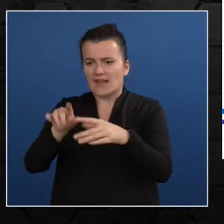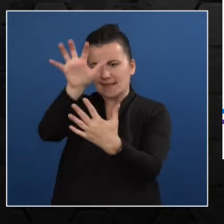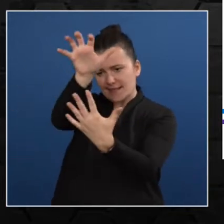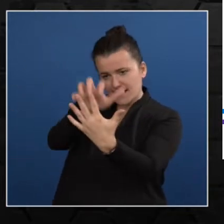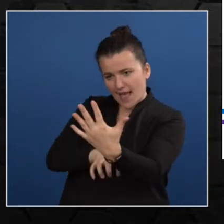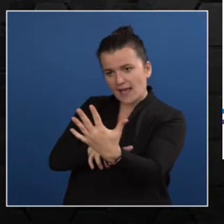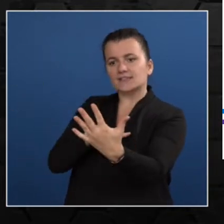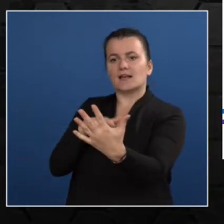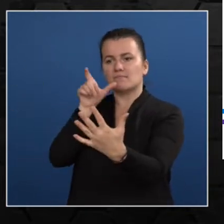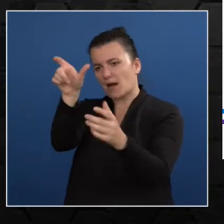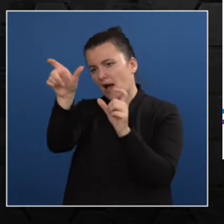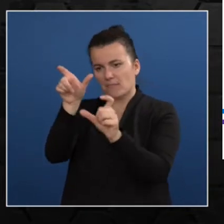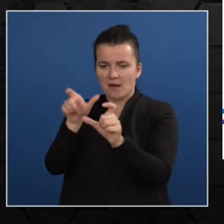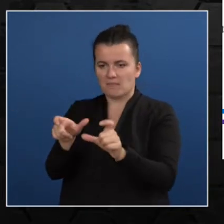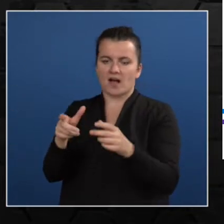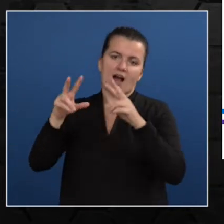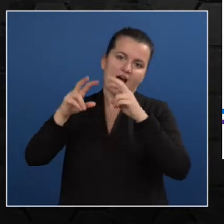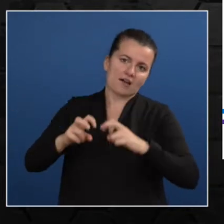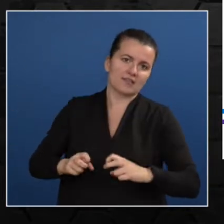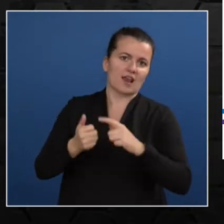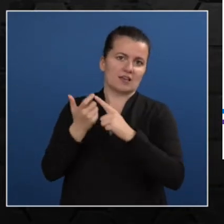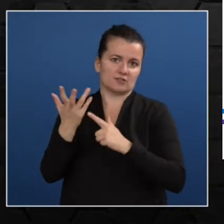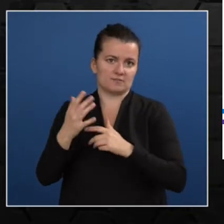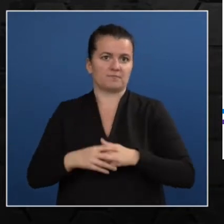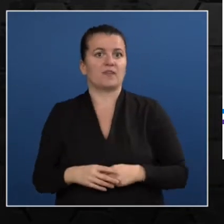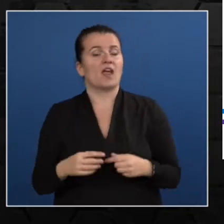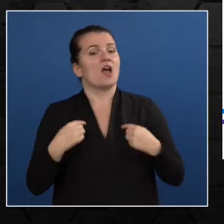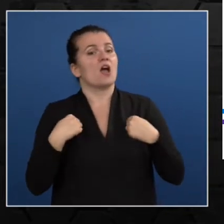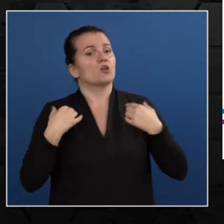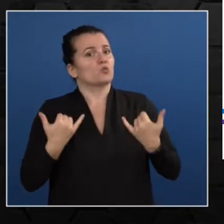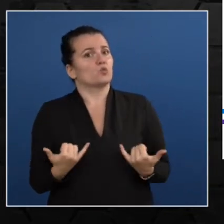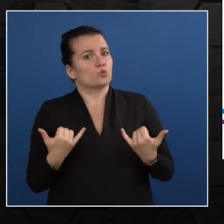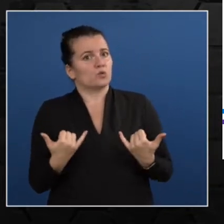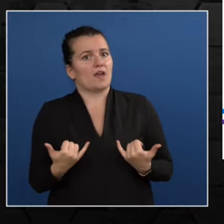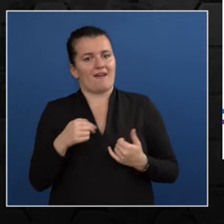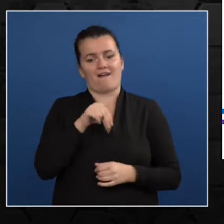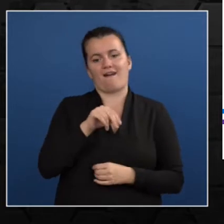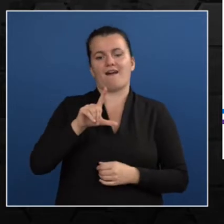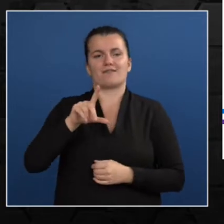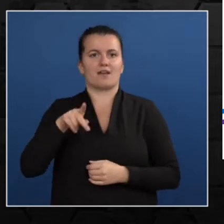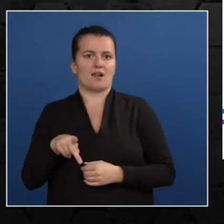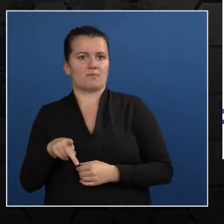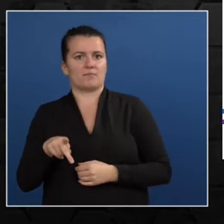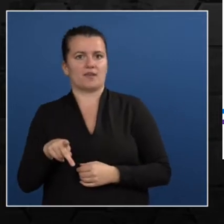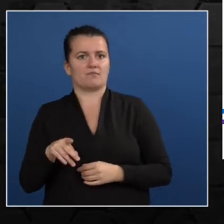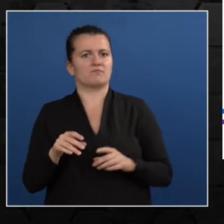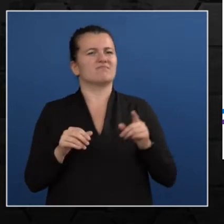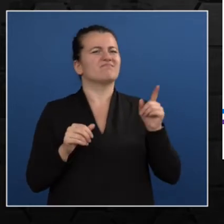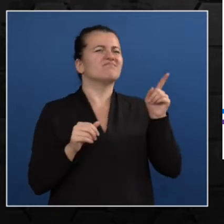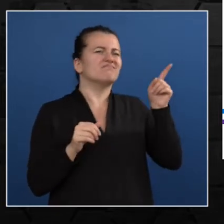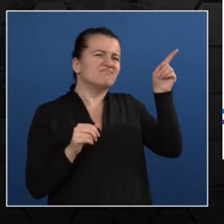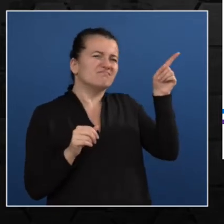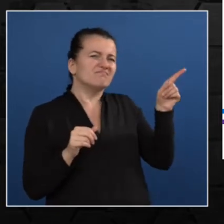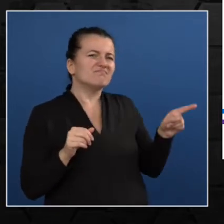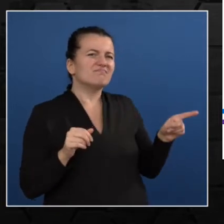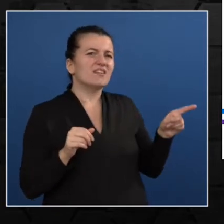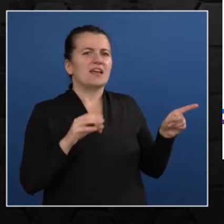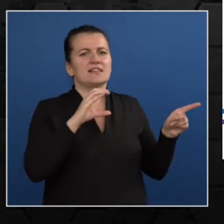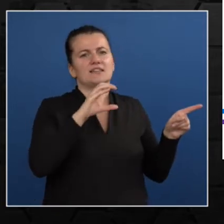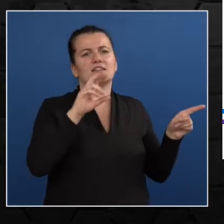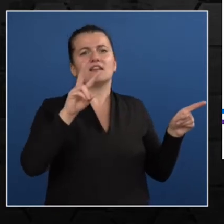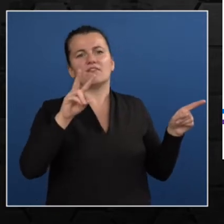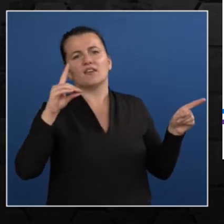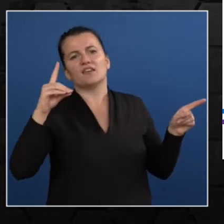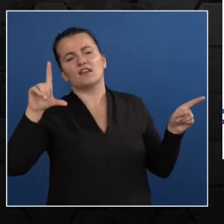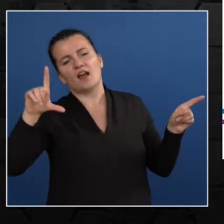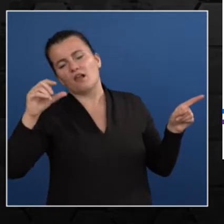we are going to be covering NLP. We're not going to be covering computer vision. Kartike, or like